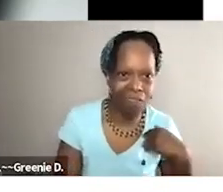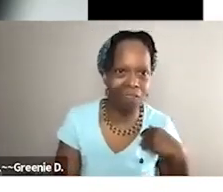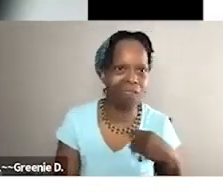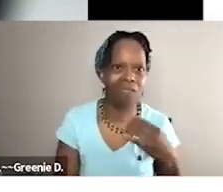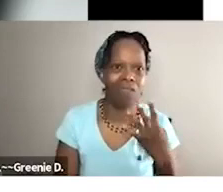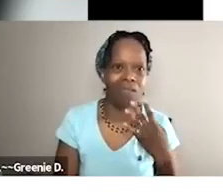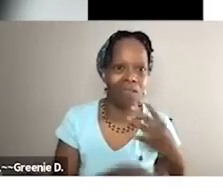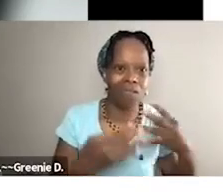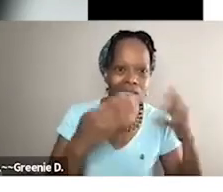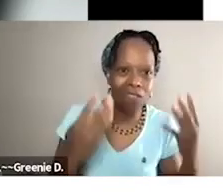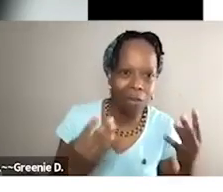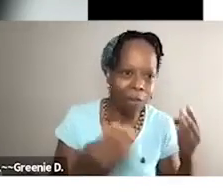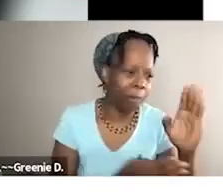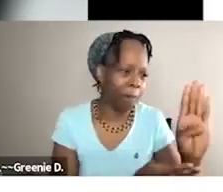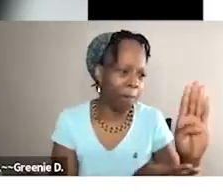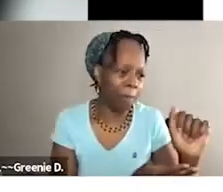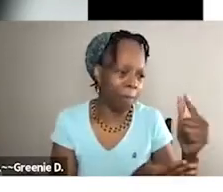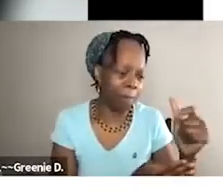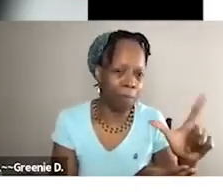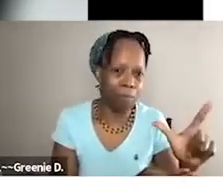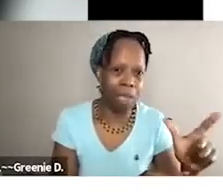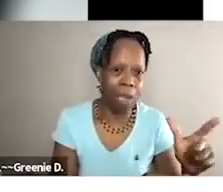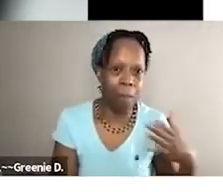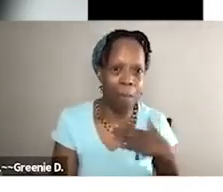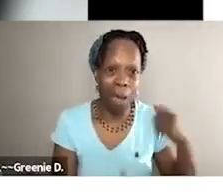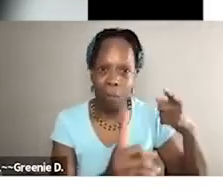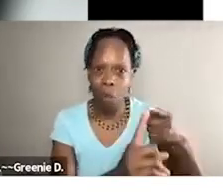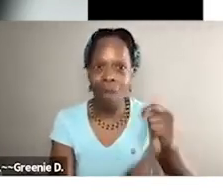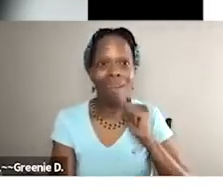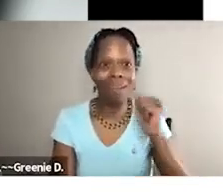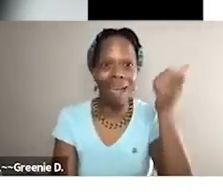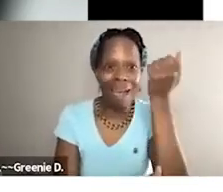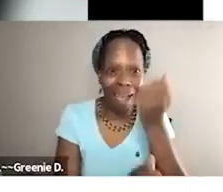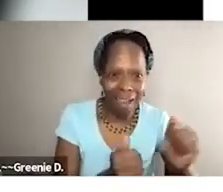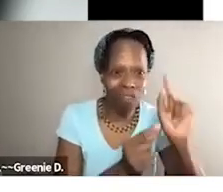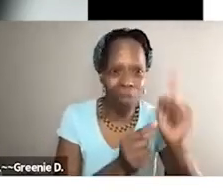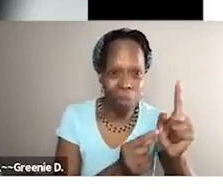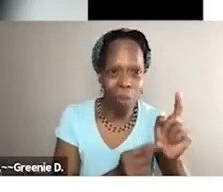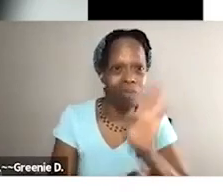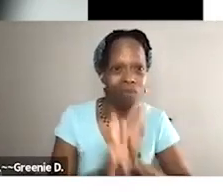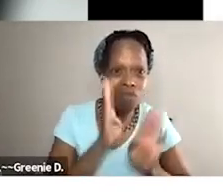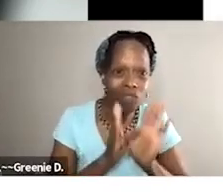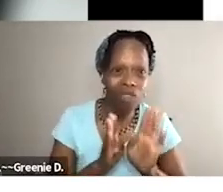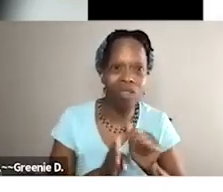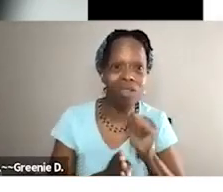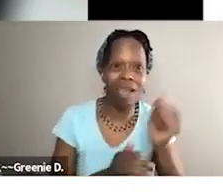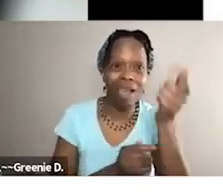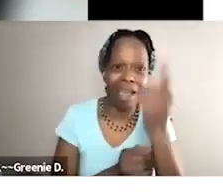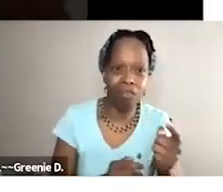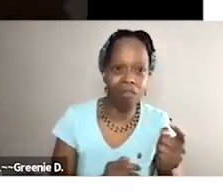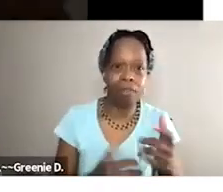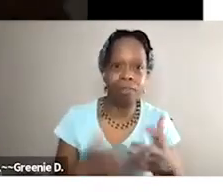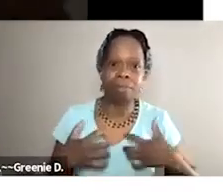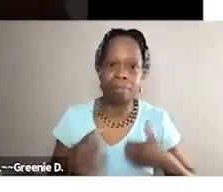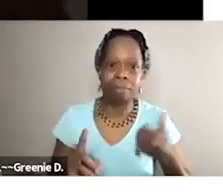I say that to say that not every moment of frustration and not every discomfort is a sign of internalized ableism.